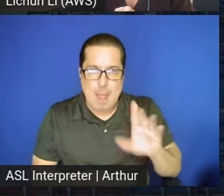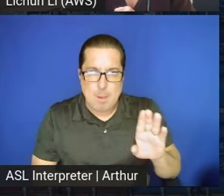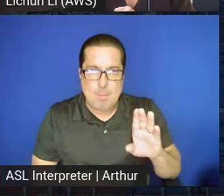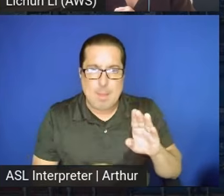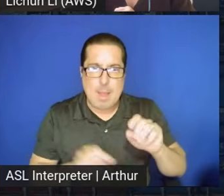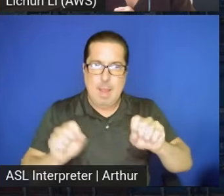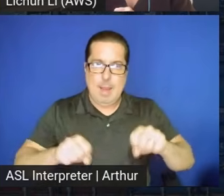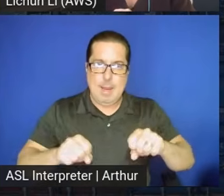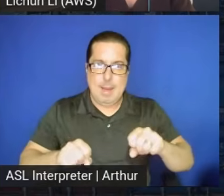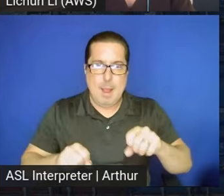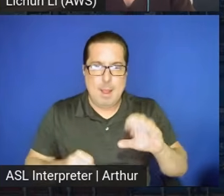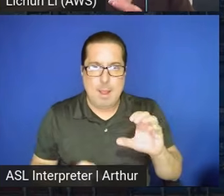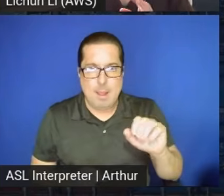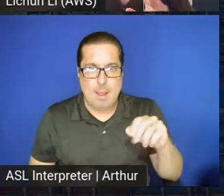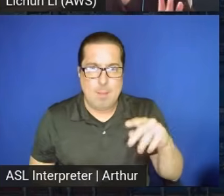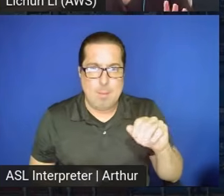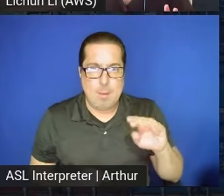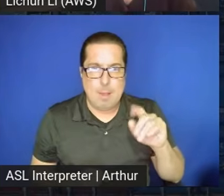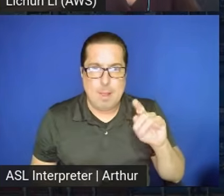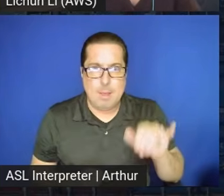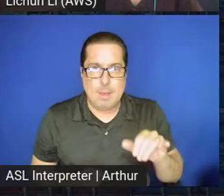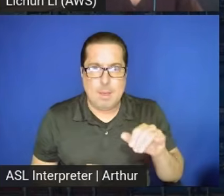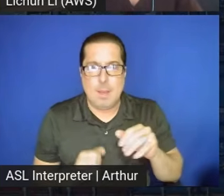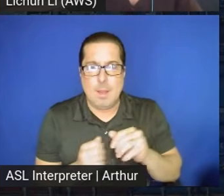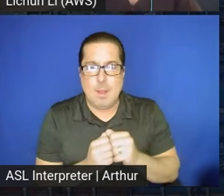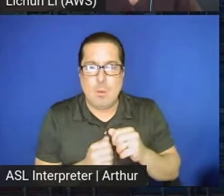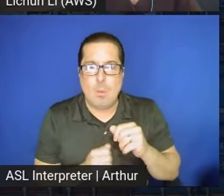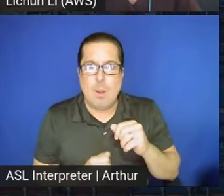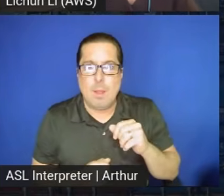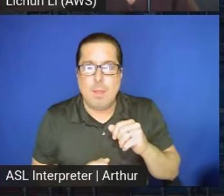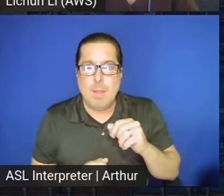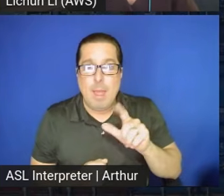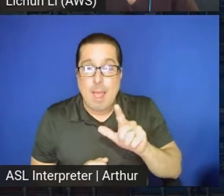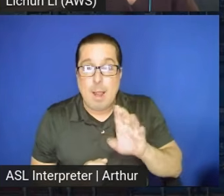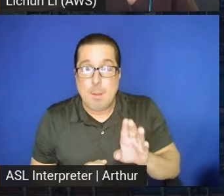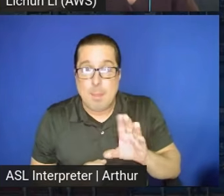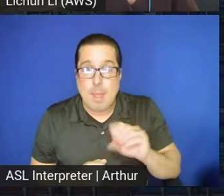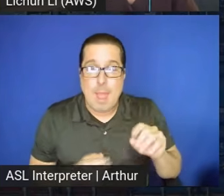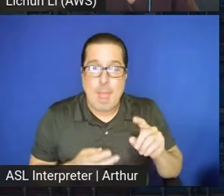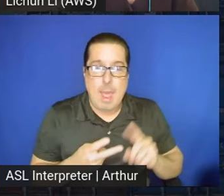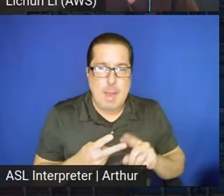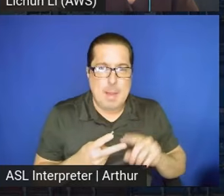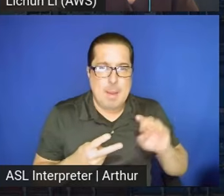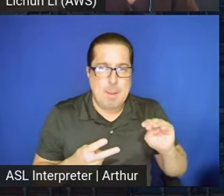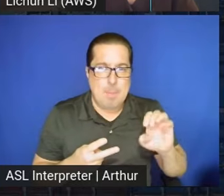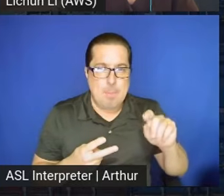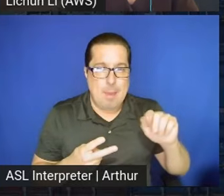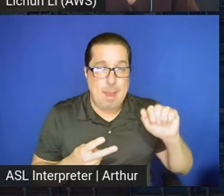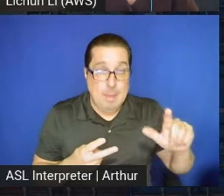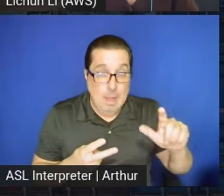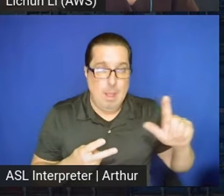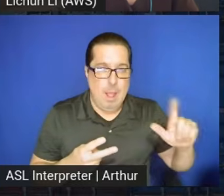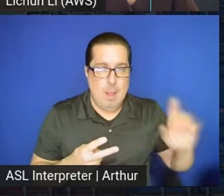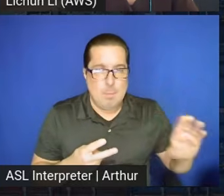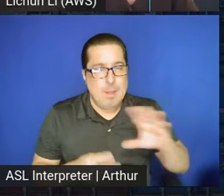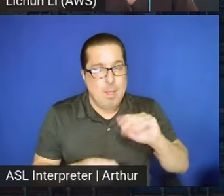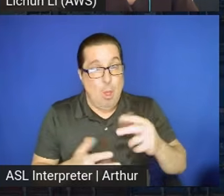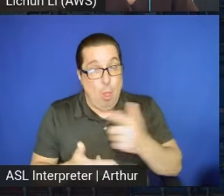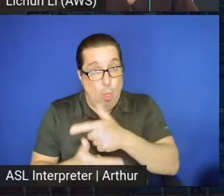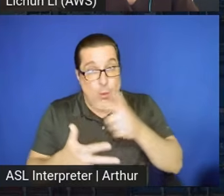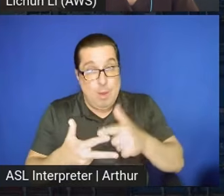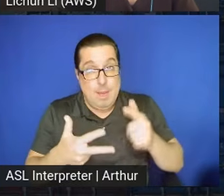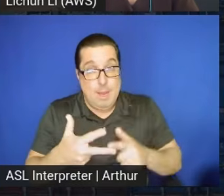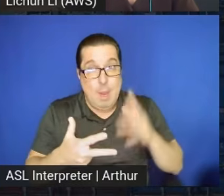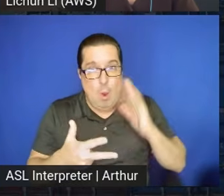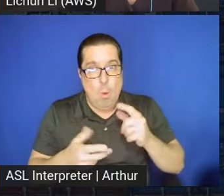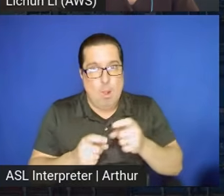through Metal LB. Now, those 3 are the integrations we would be releasing over time in